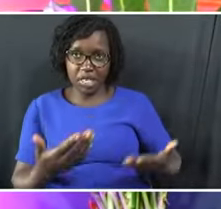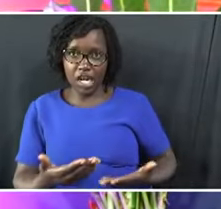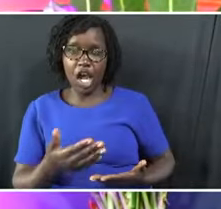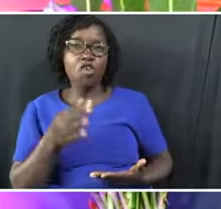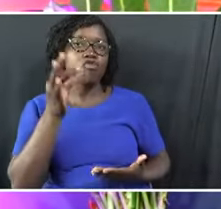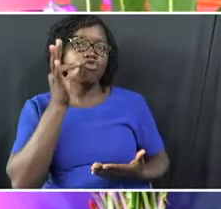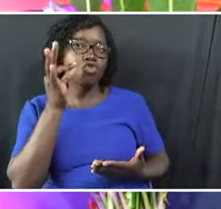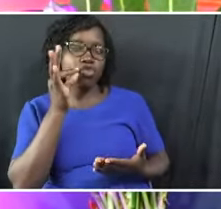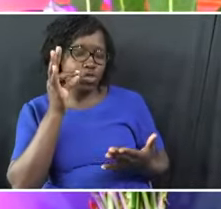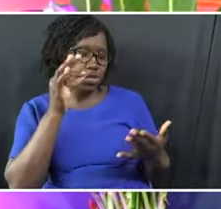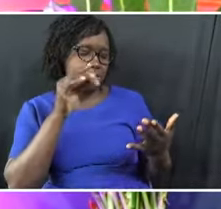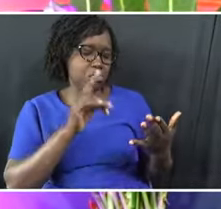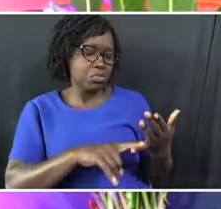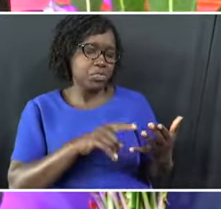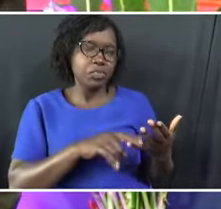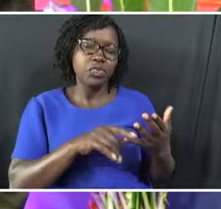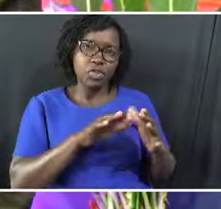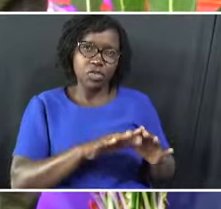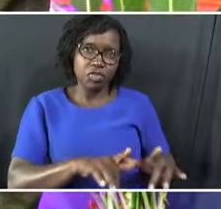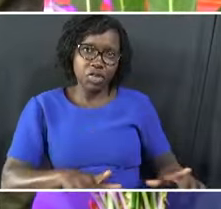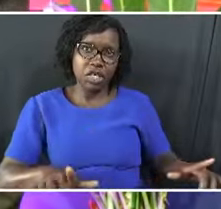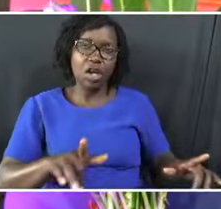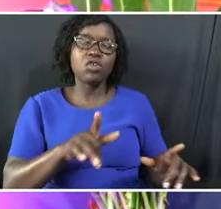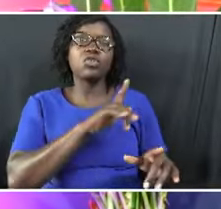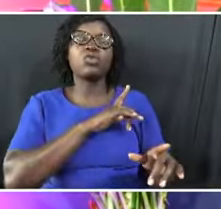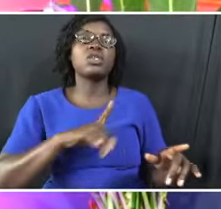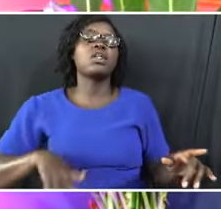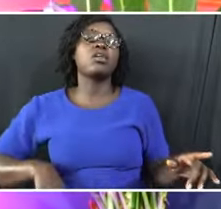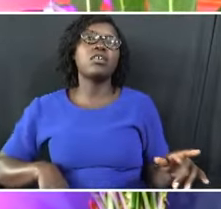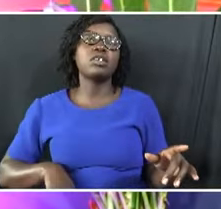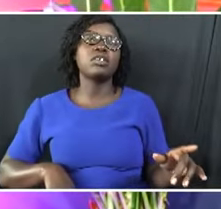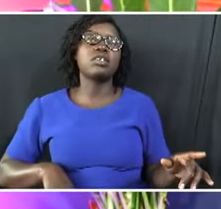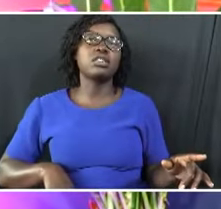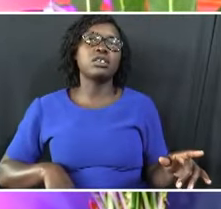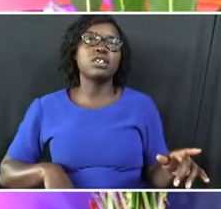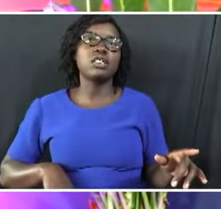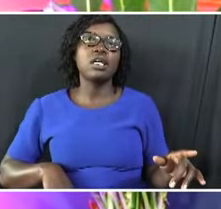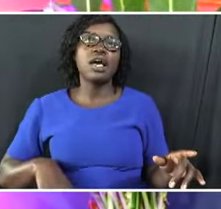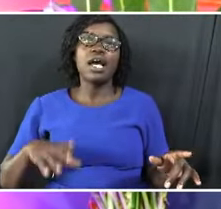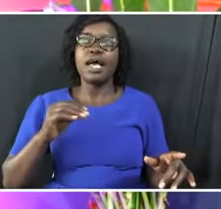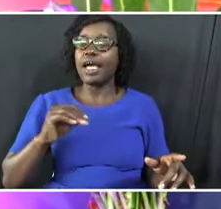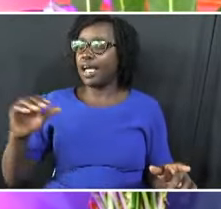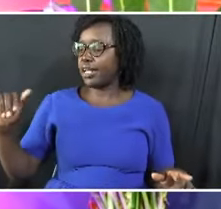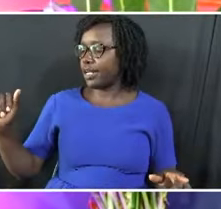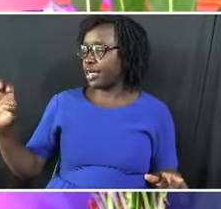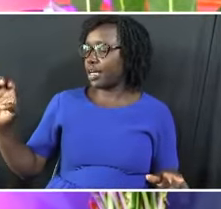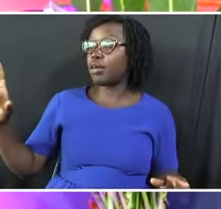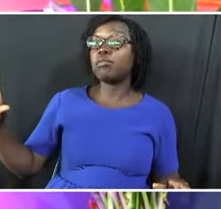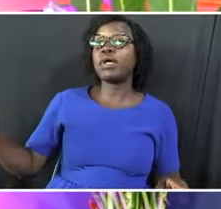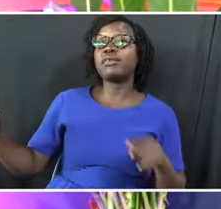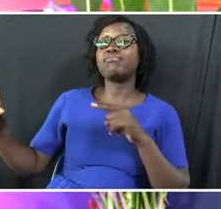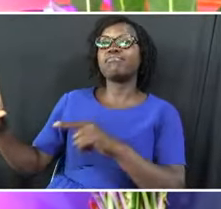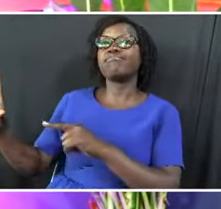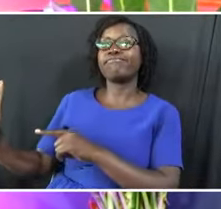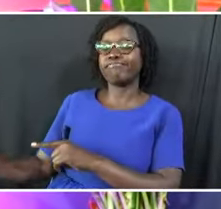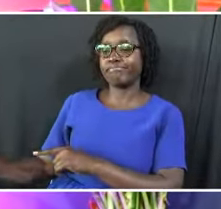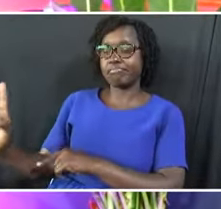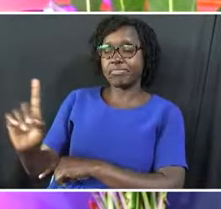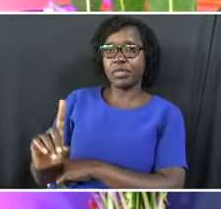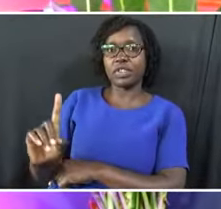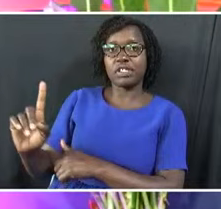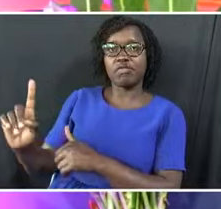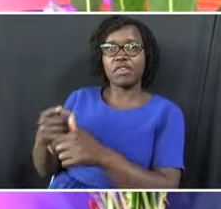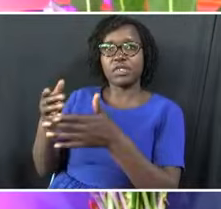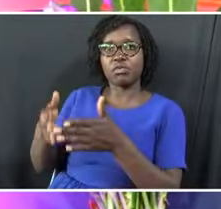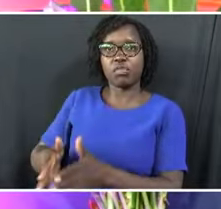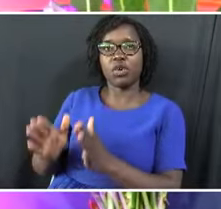that, of the ground to the Lord. Verse 4 says, and Abel also brought the